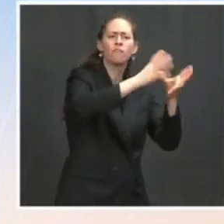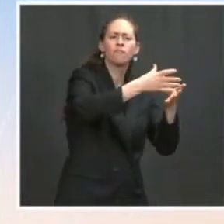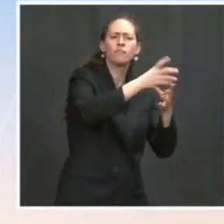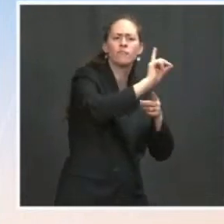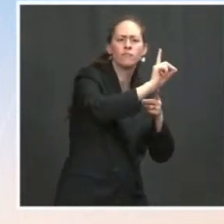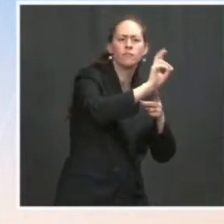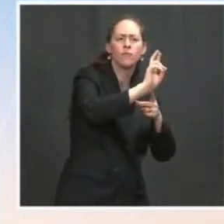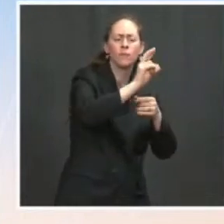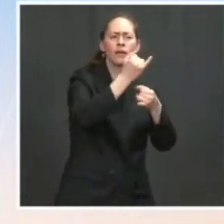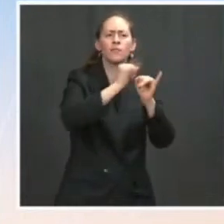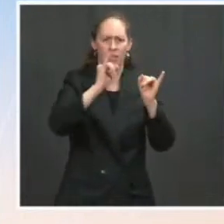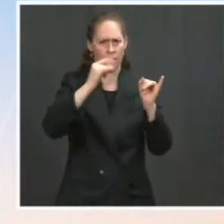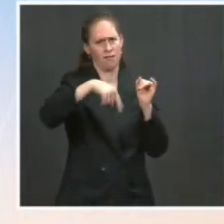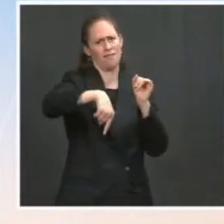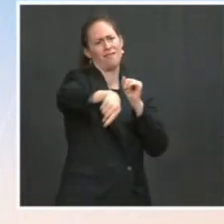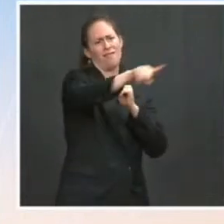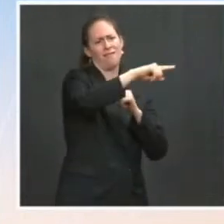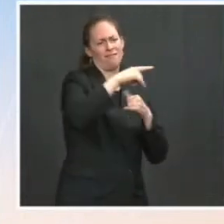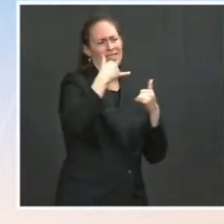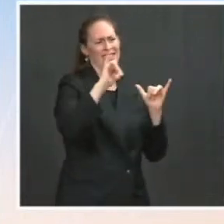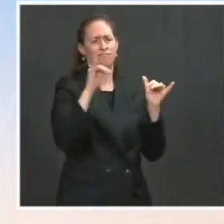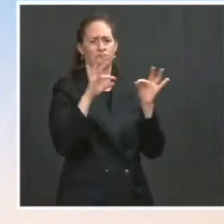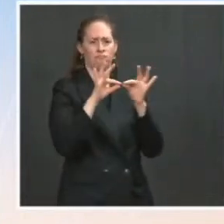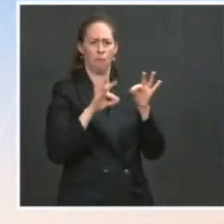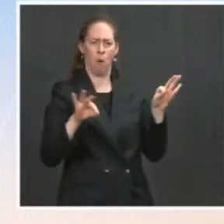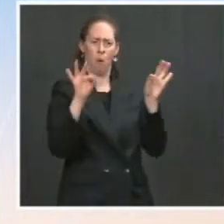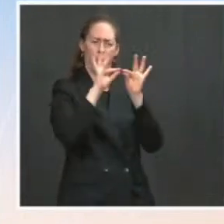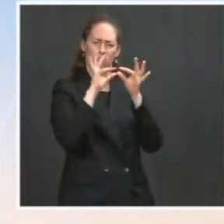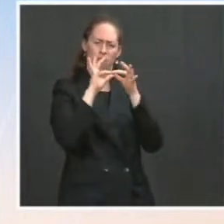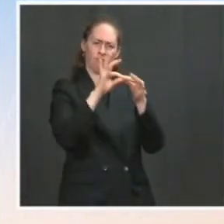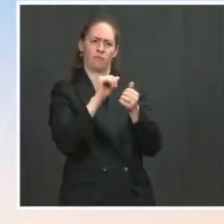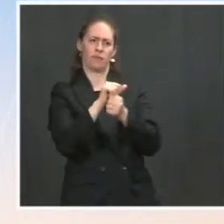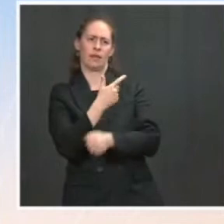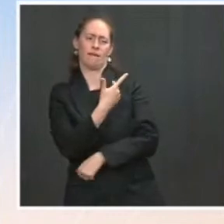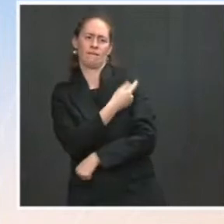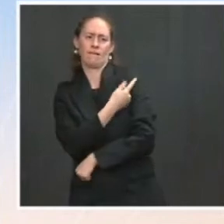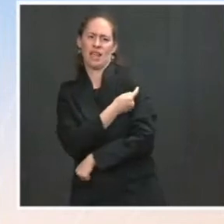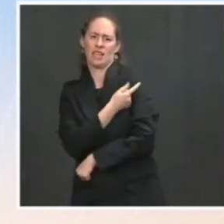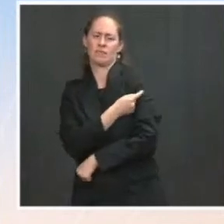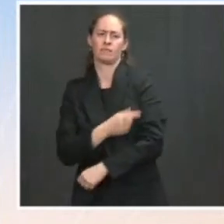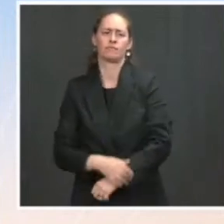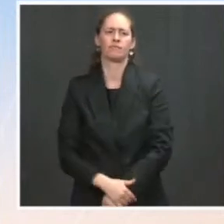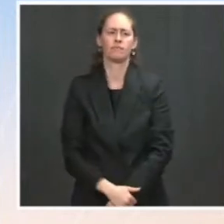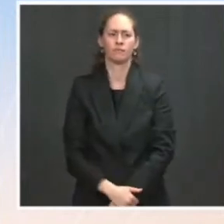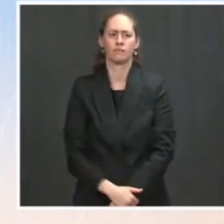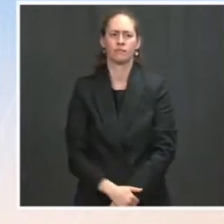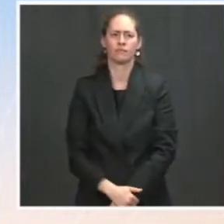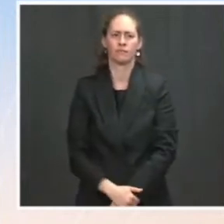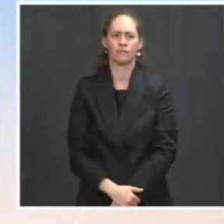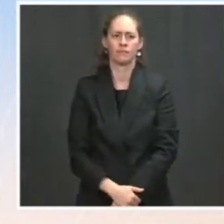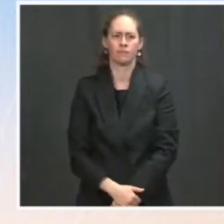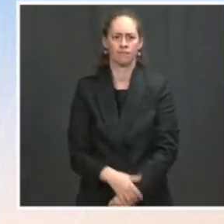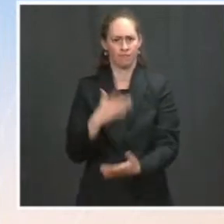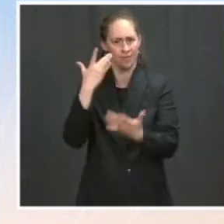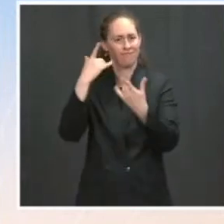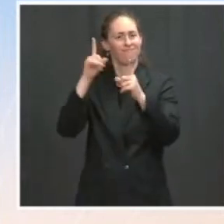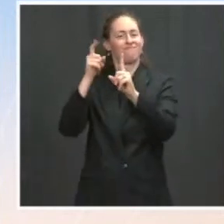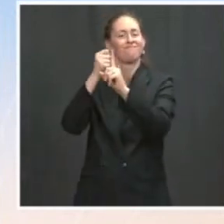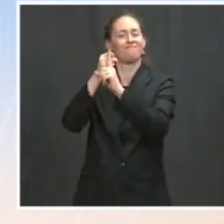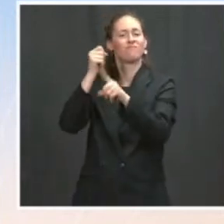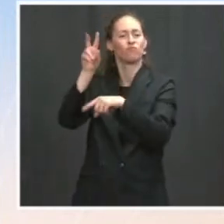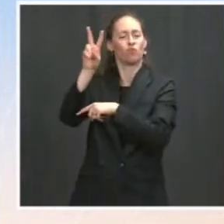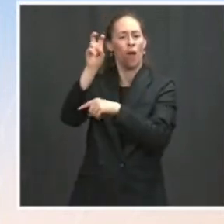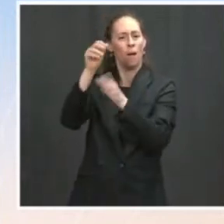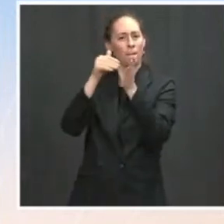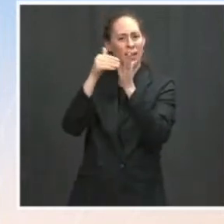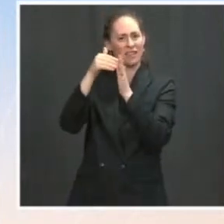far, including helping deliver 220 million shots in the first 100 days of his presidency. And he will also discuss how this